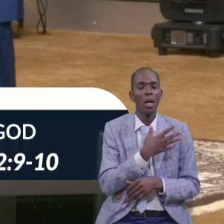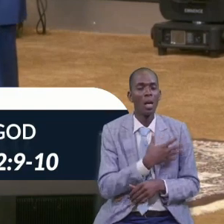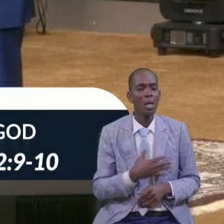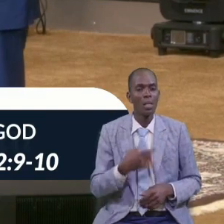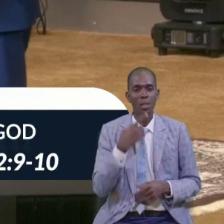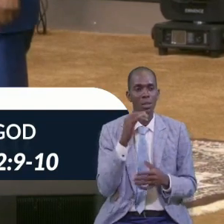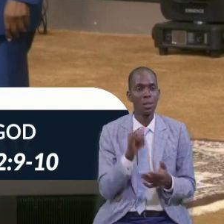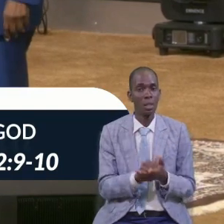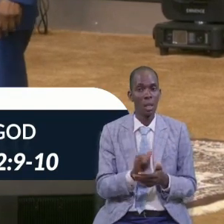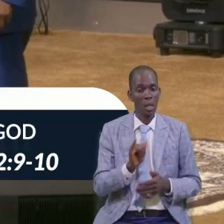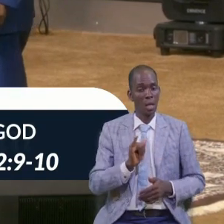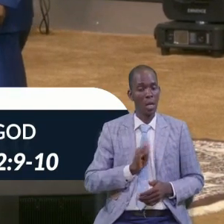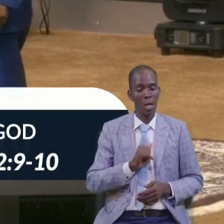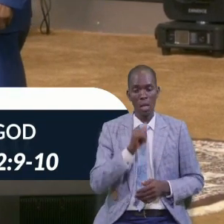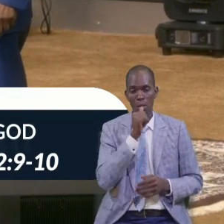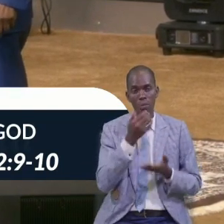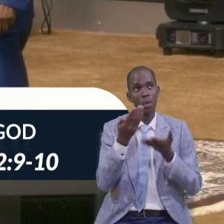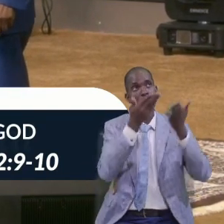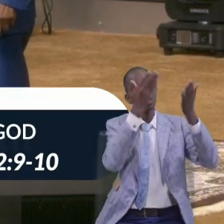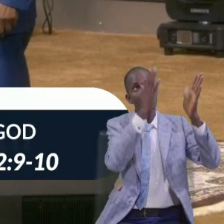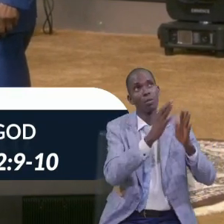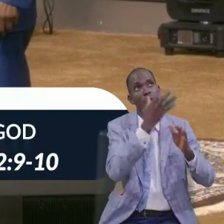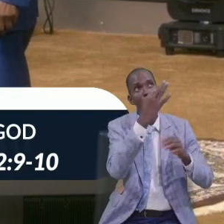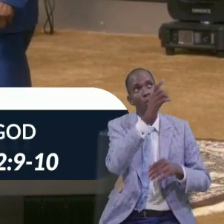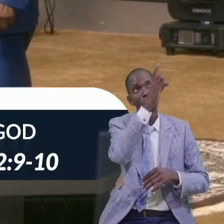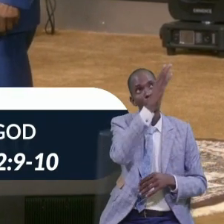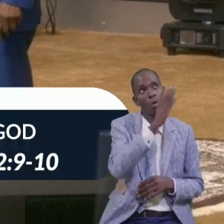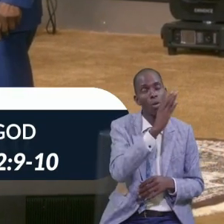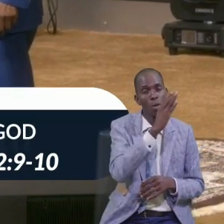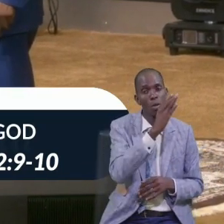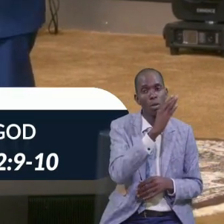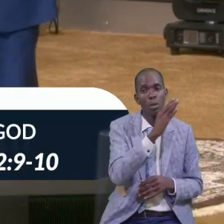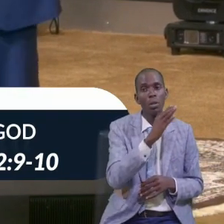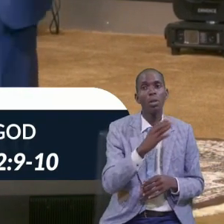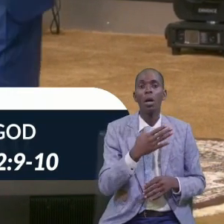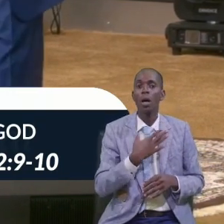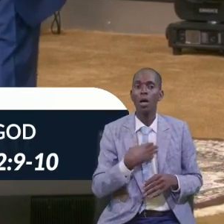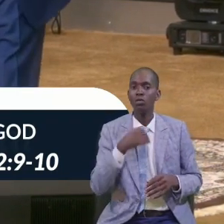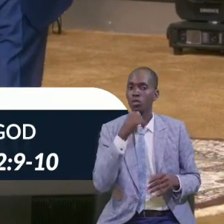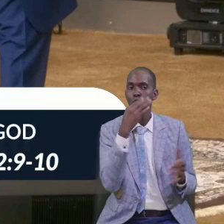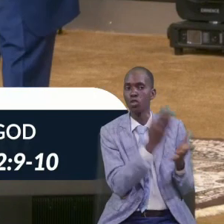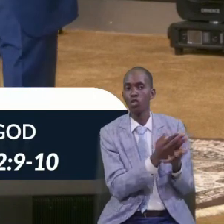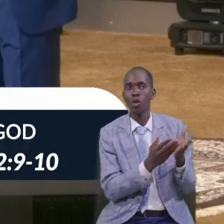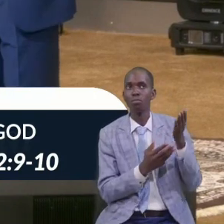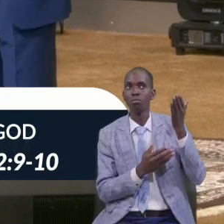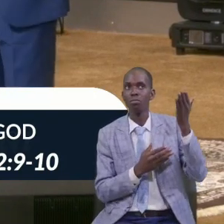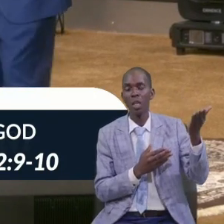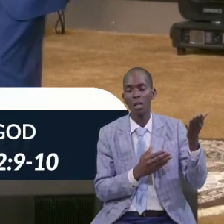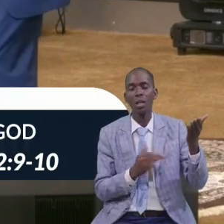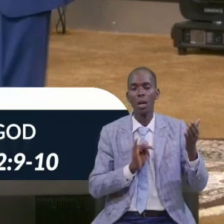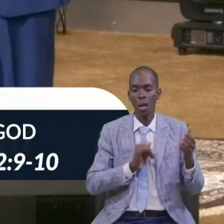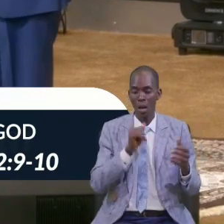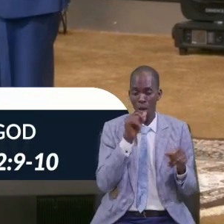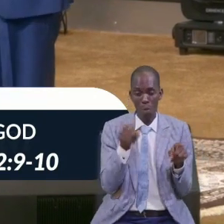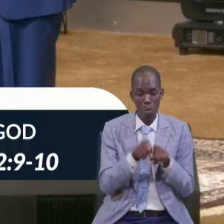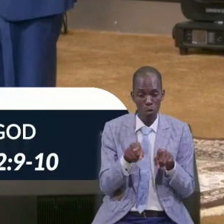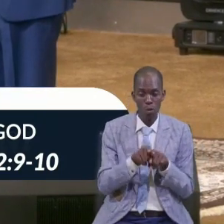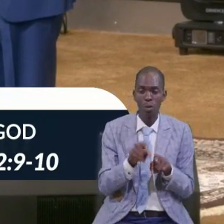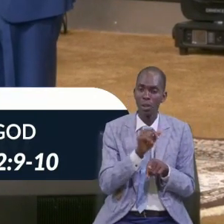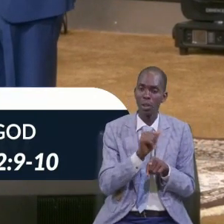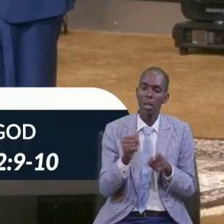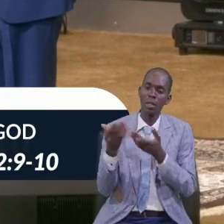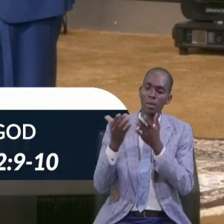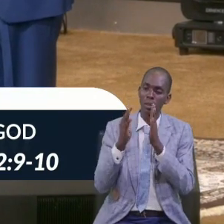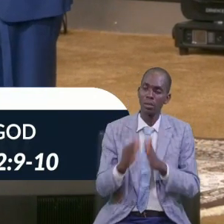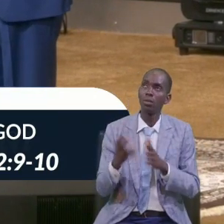says, I am a servant of God, but no full stop there, also I'm a servant of